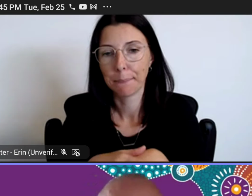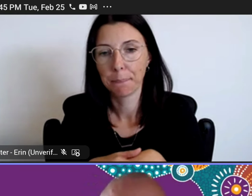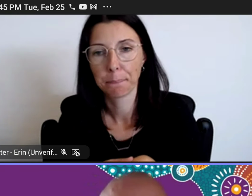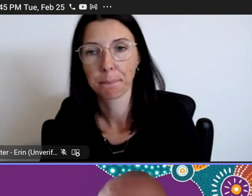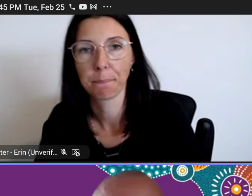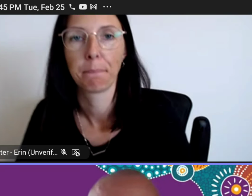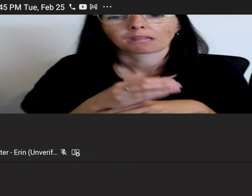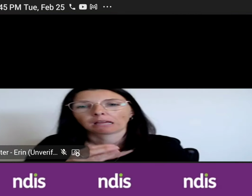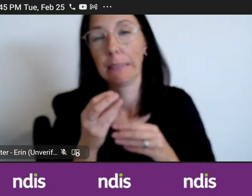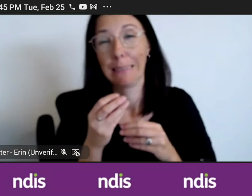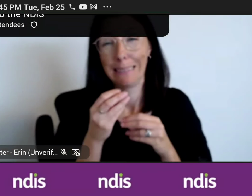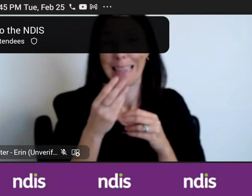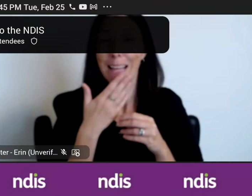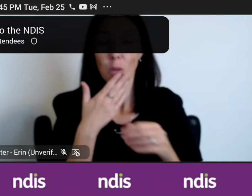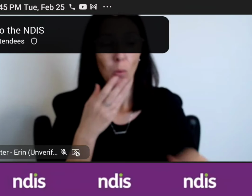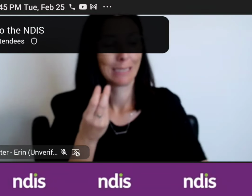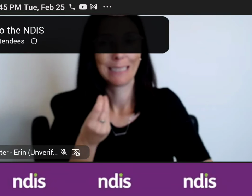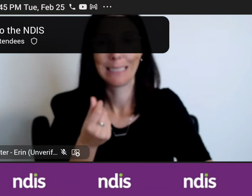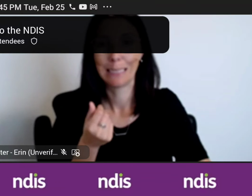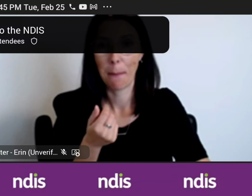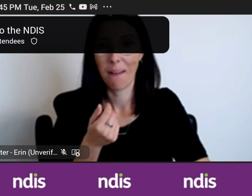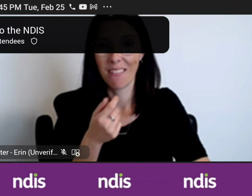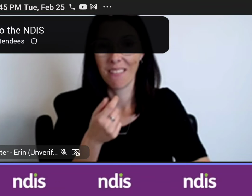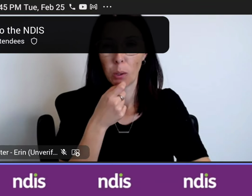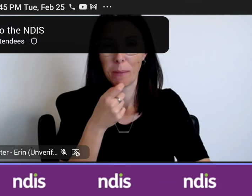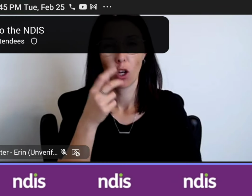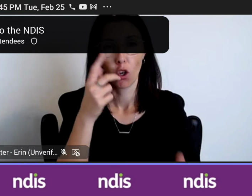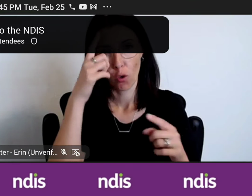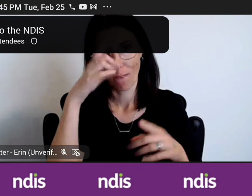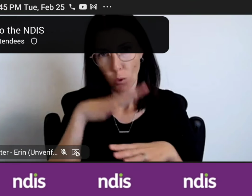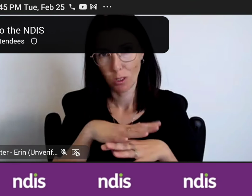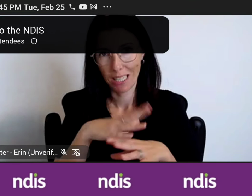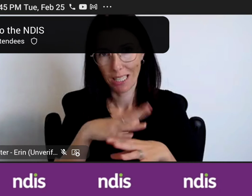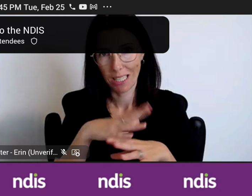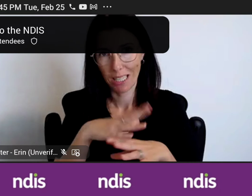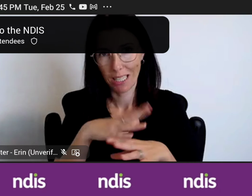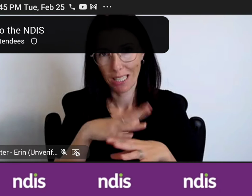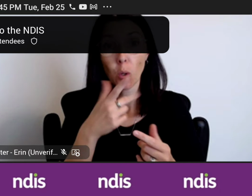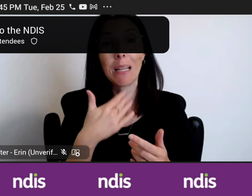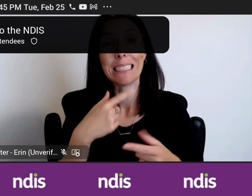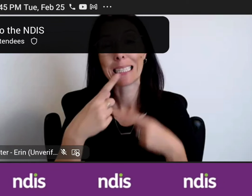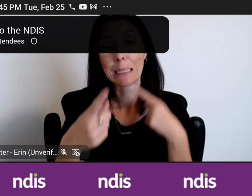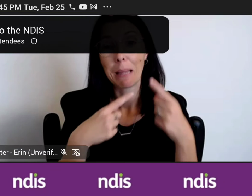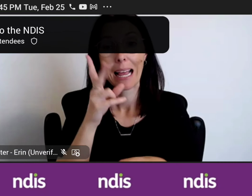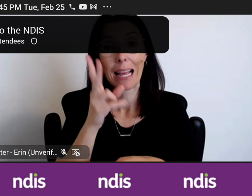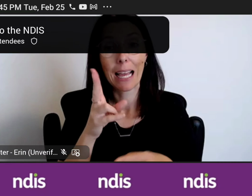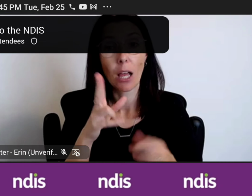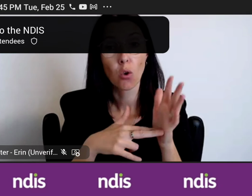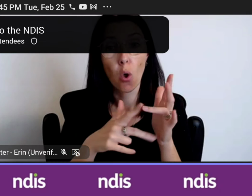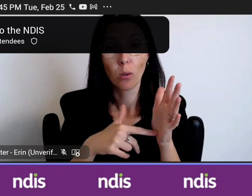confusing for people. So if we could just go back to the notice of impairments, can you just please explain that again for